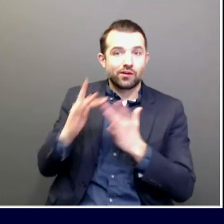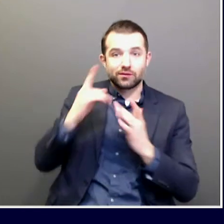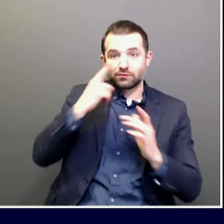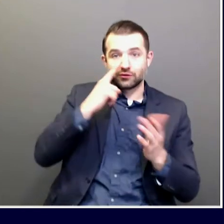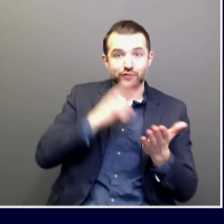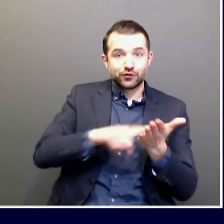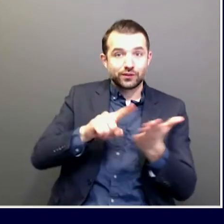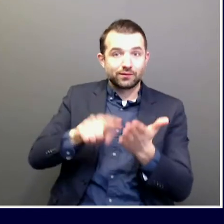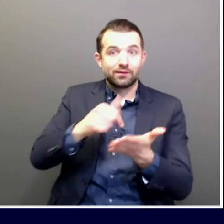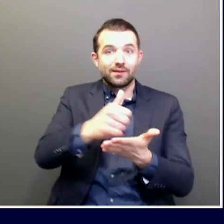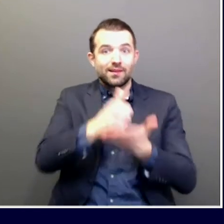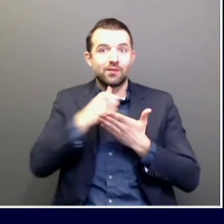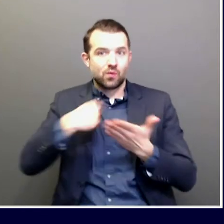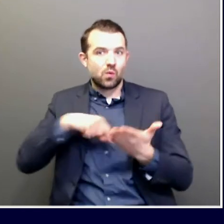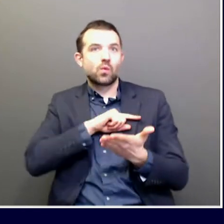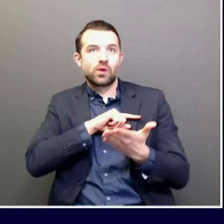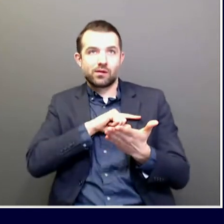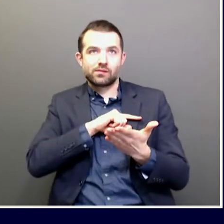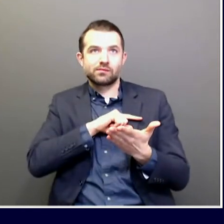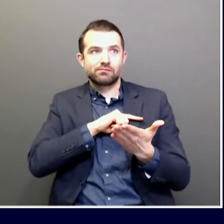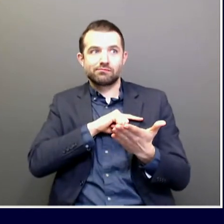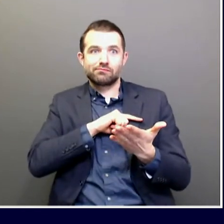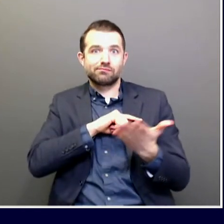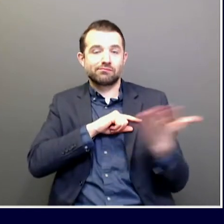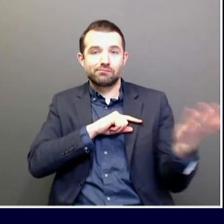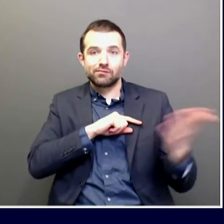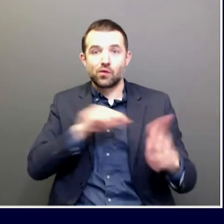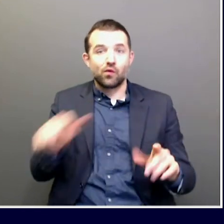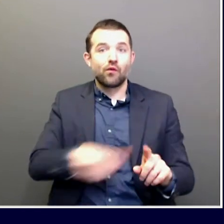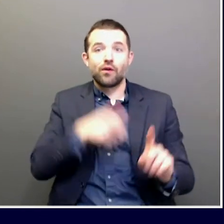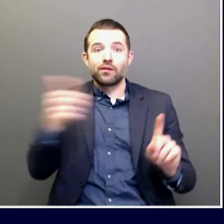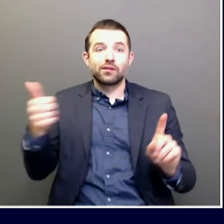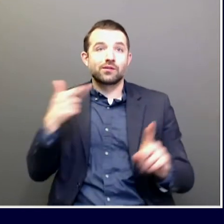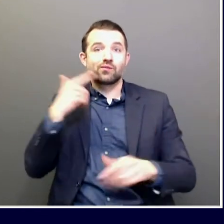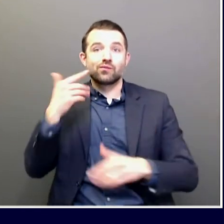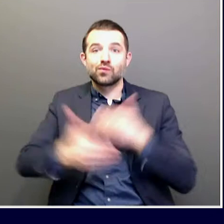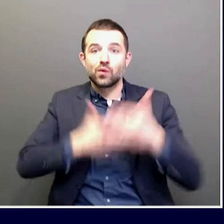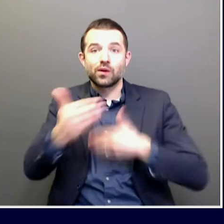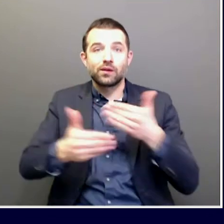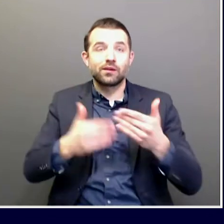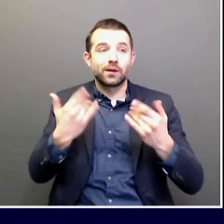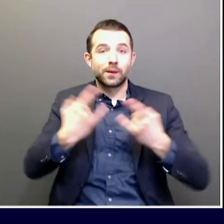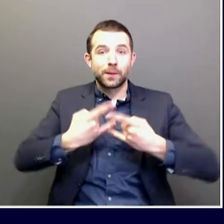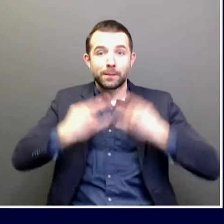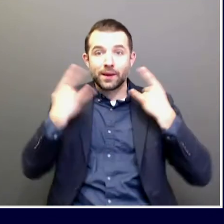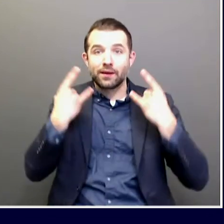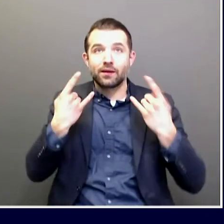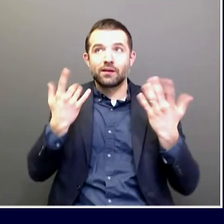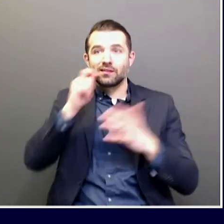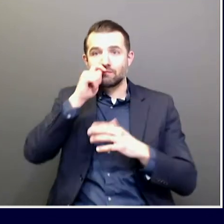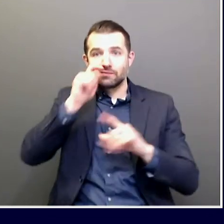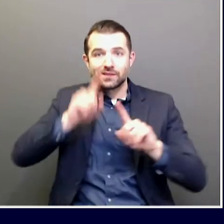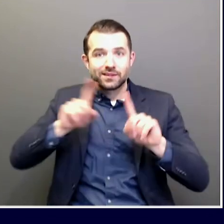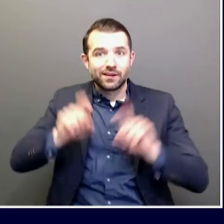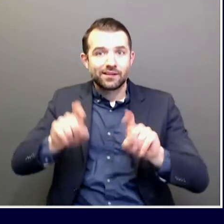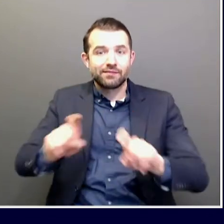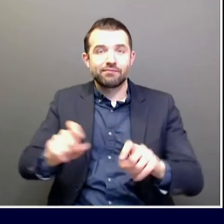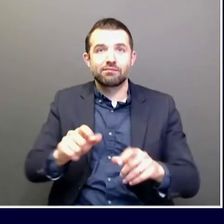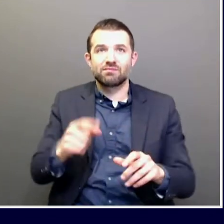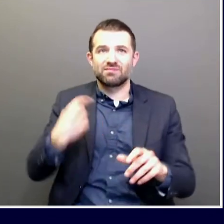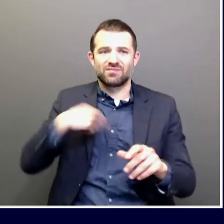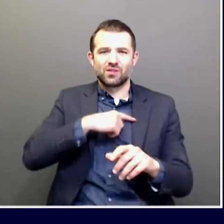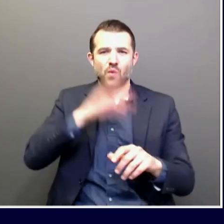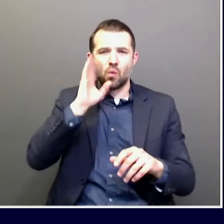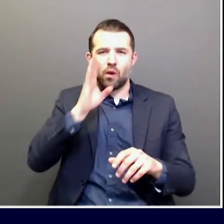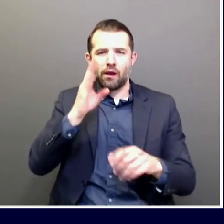over. And we're excited about the vaccine that is in the offing. for the youngest group of kids. But we also